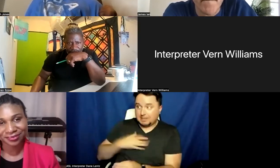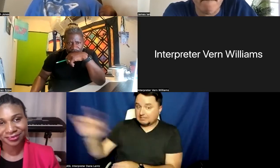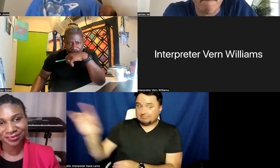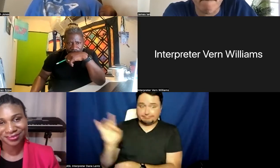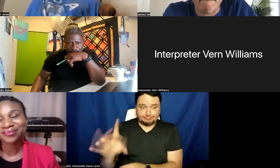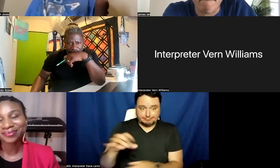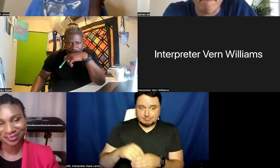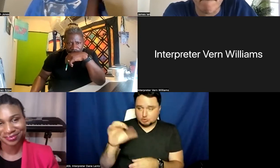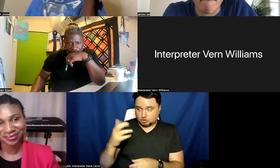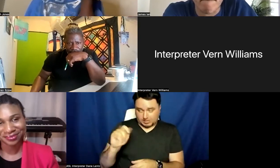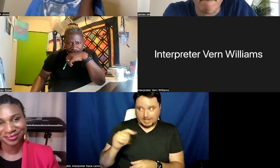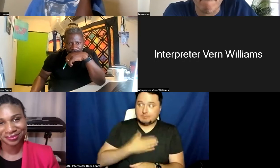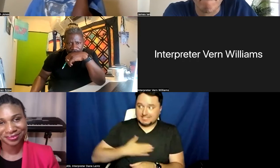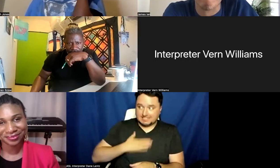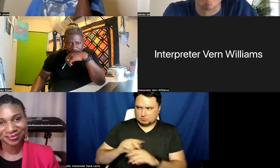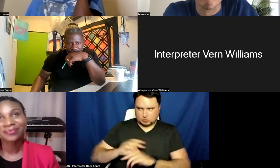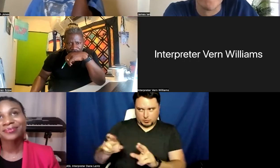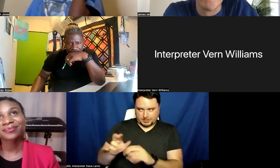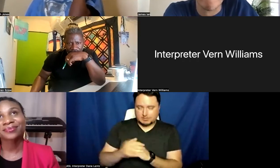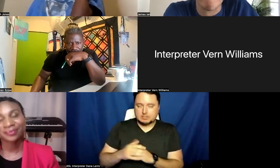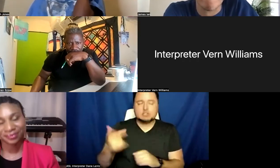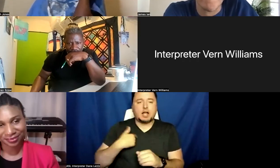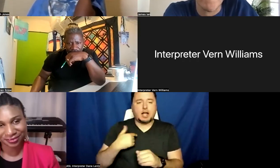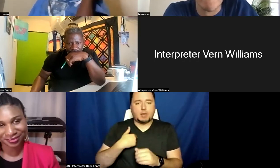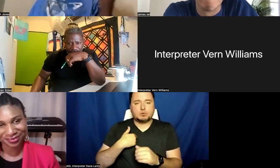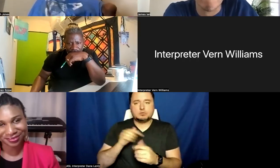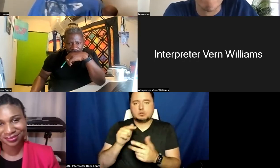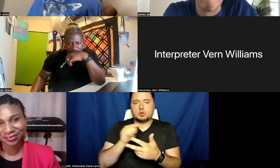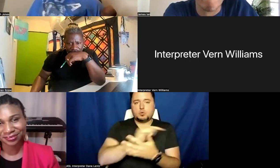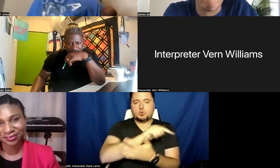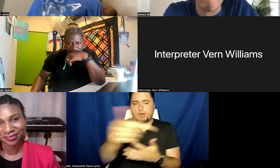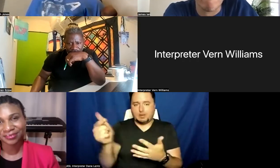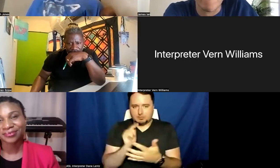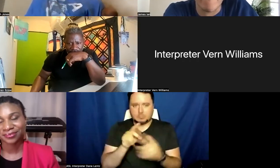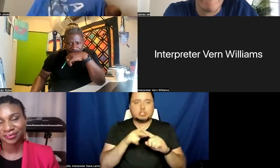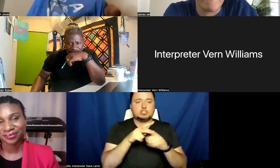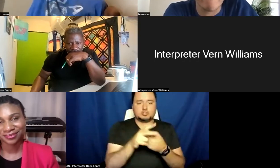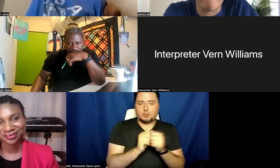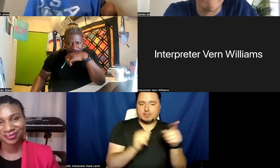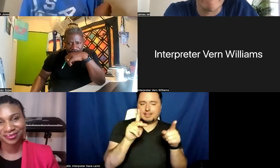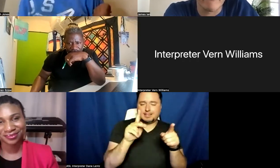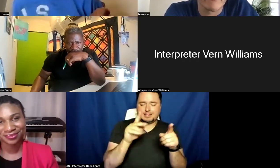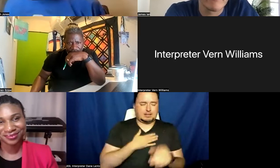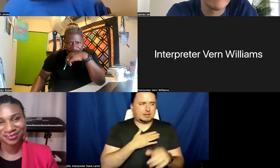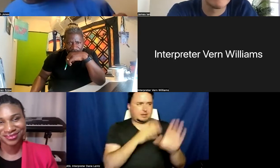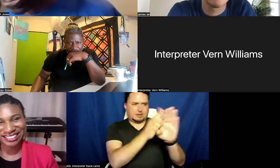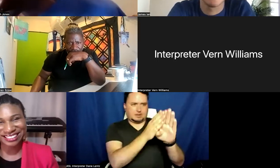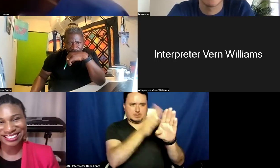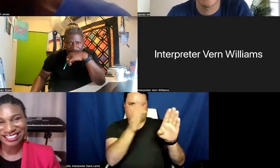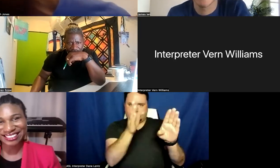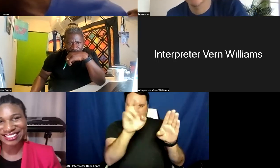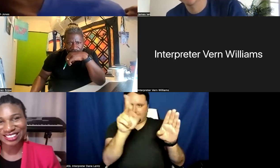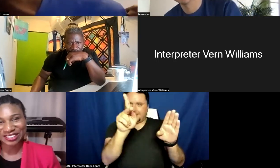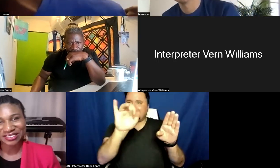chat so we can get ready. So I'm going to do a round robin. I'm going to start with Keith because you're on my immediate